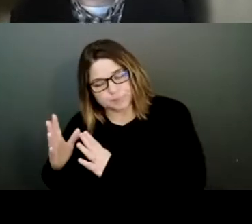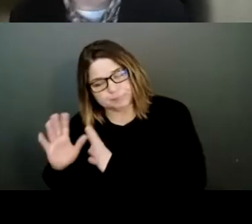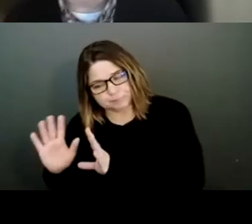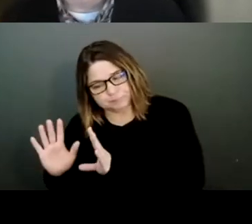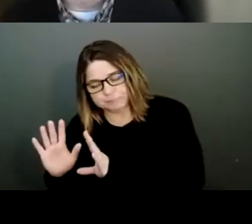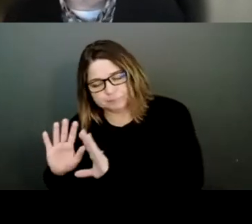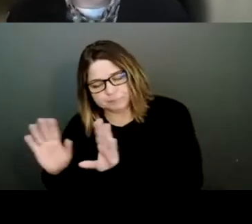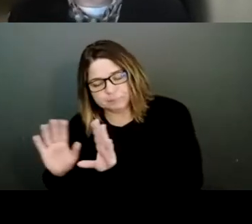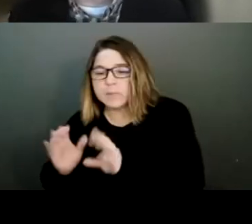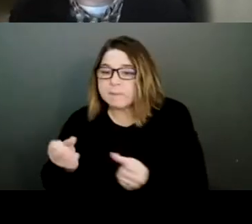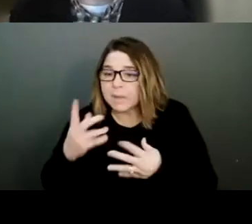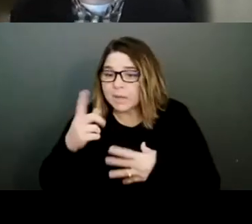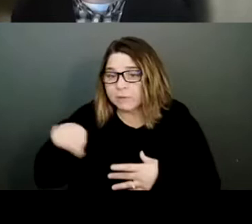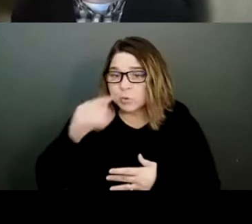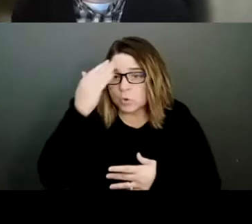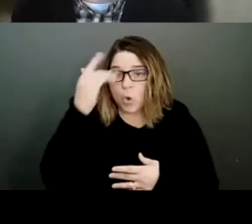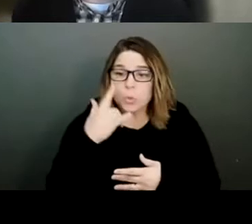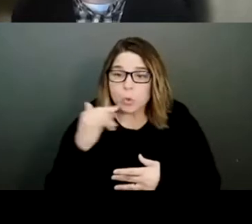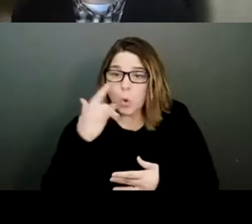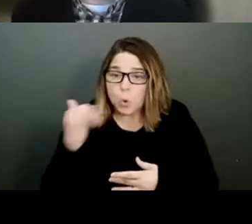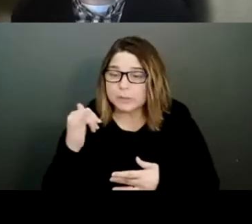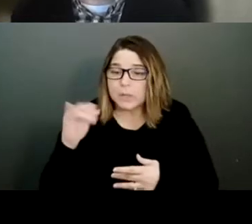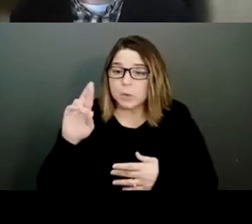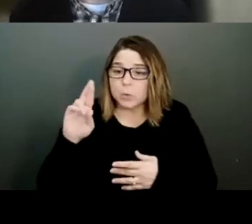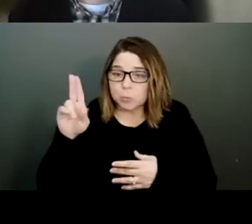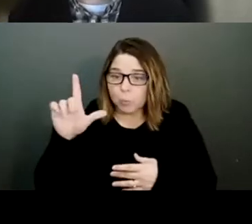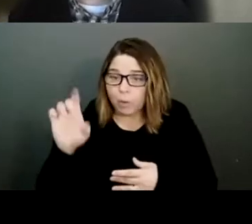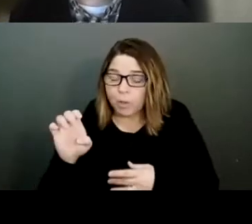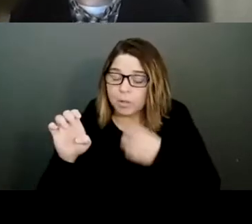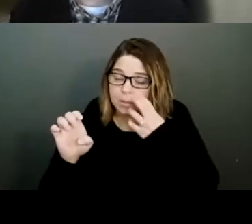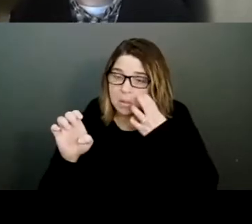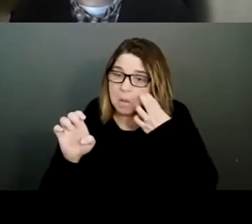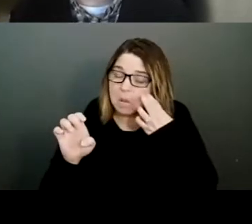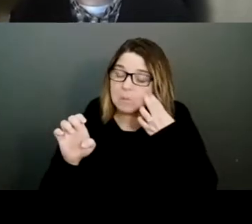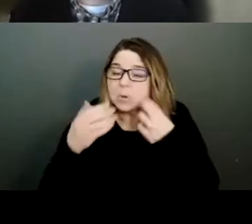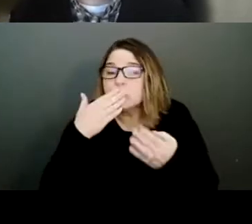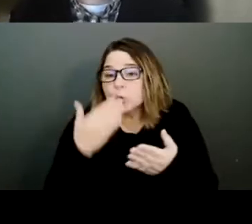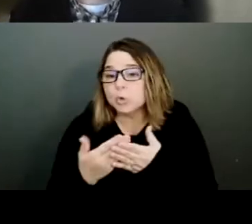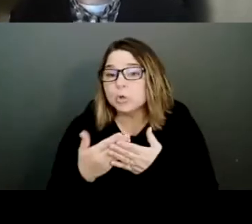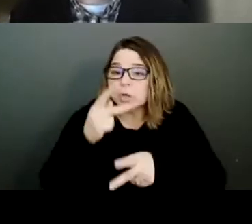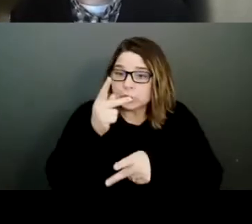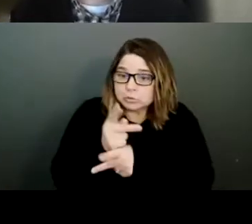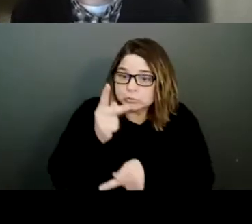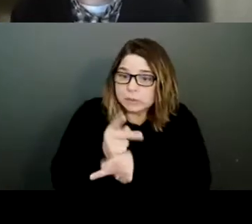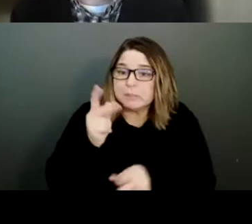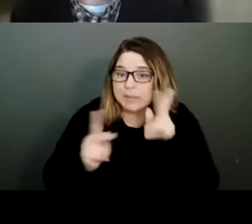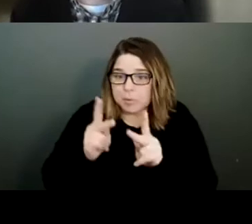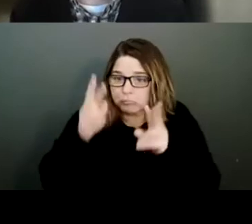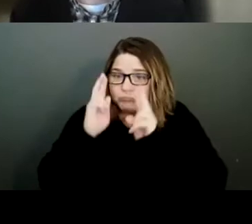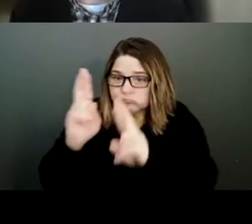the golden rule, treat everyone as I would want to be treated. Both are very laudable. It's about treating people